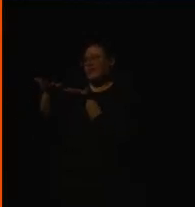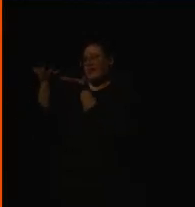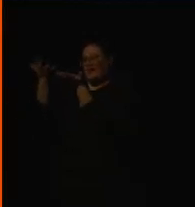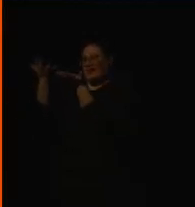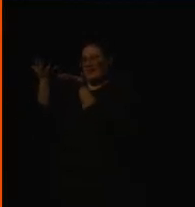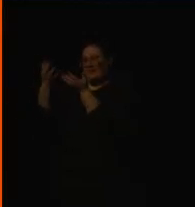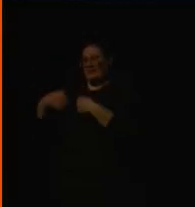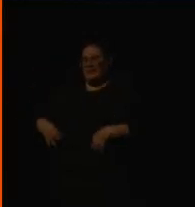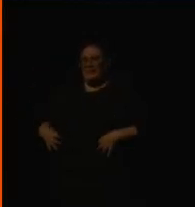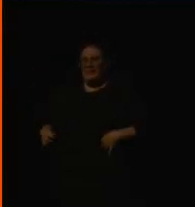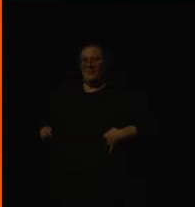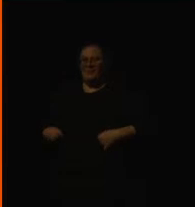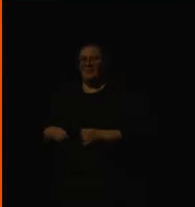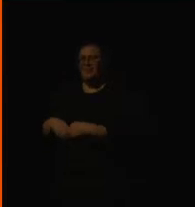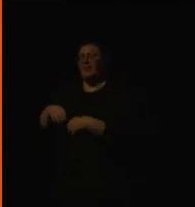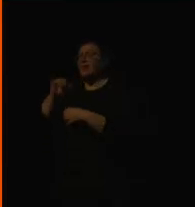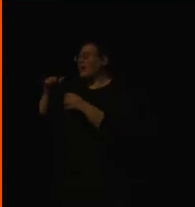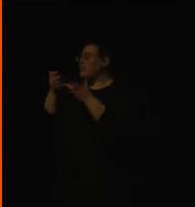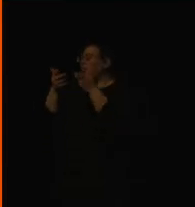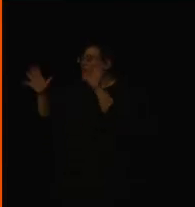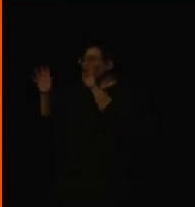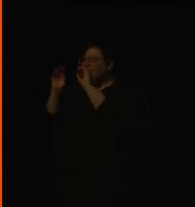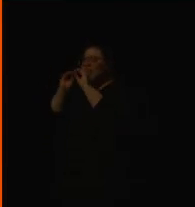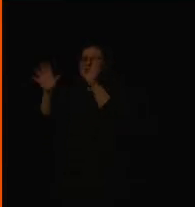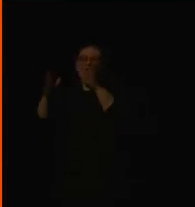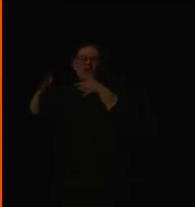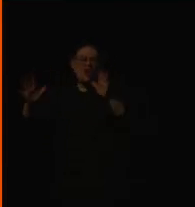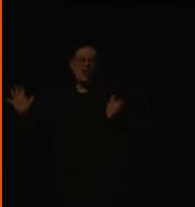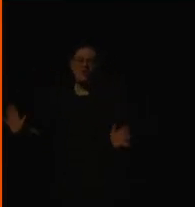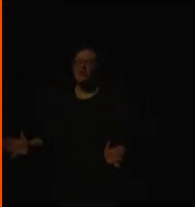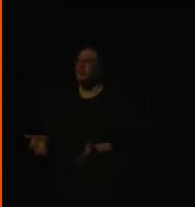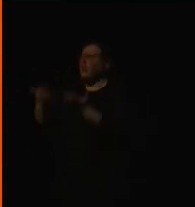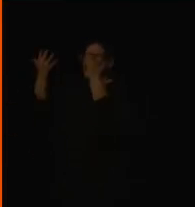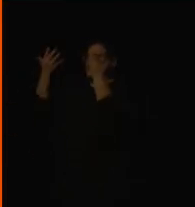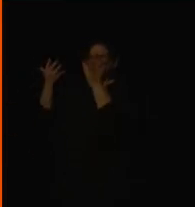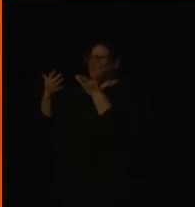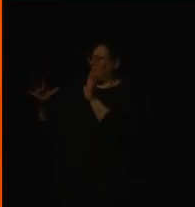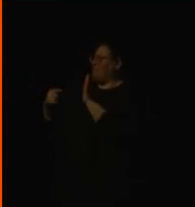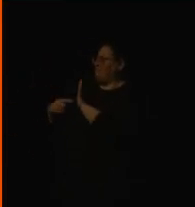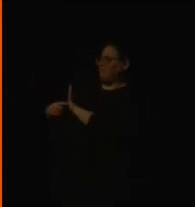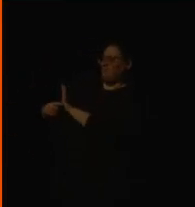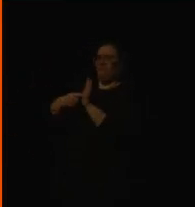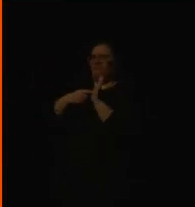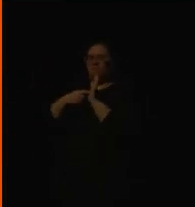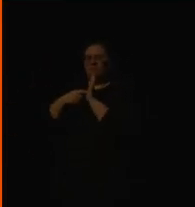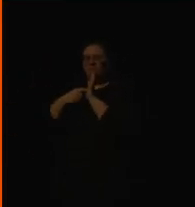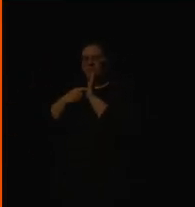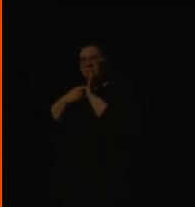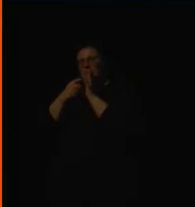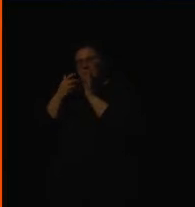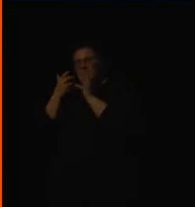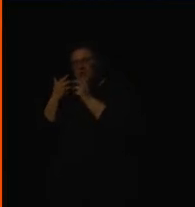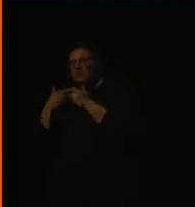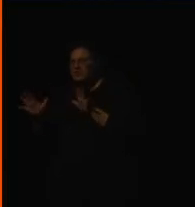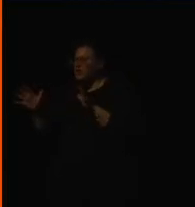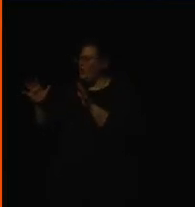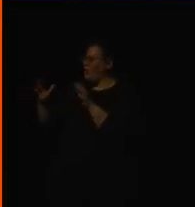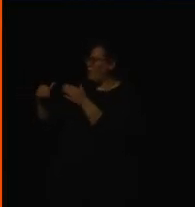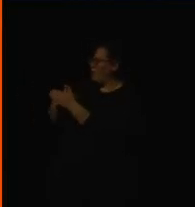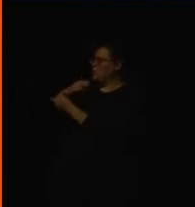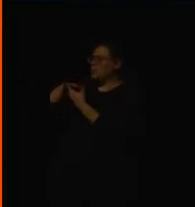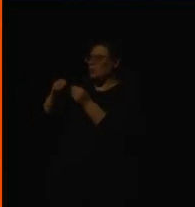That's the other world. It's already here, already rising, already breaking in from the margins, already telling a new and different